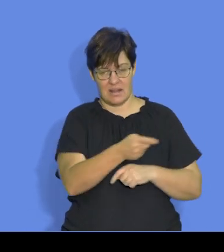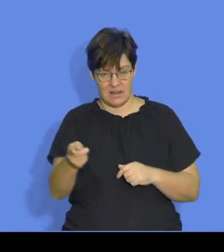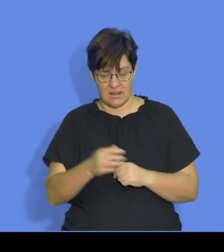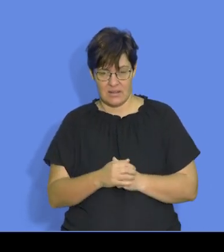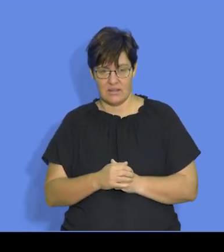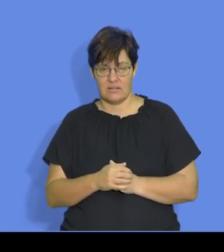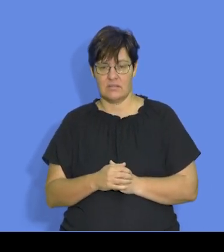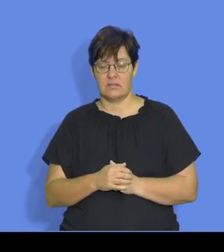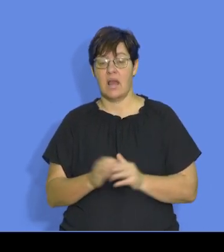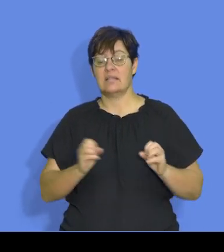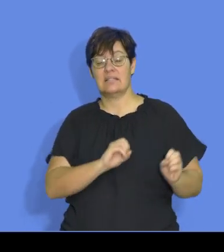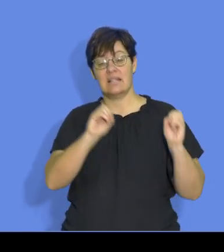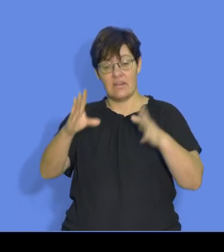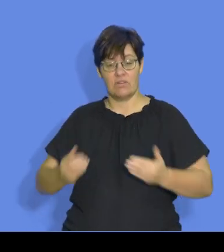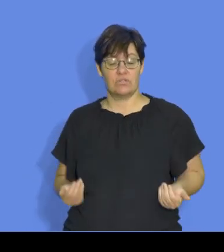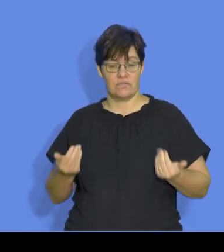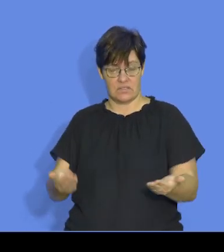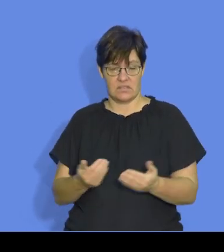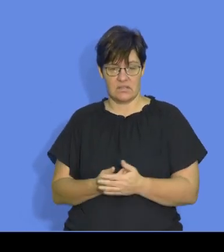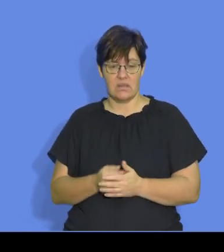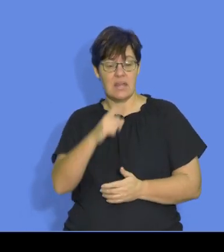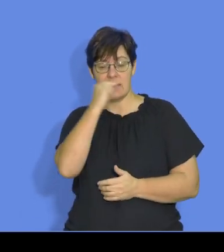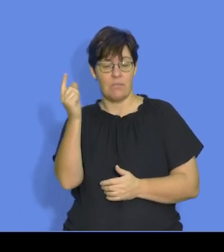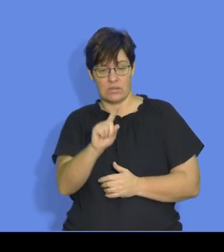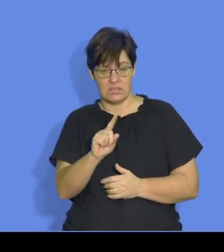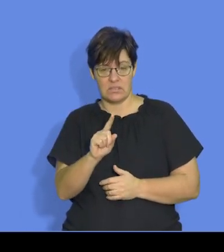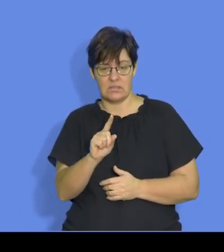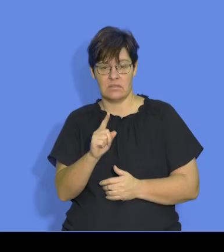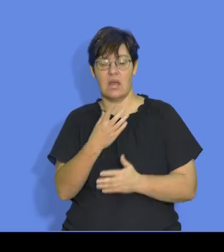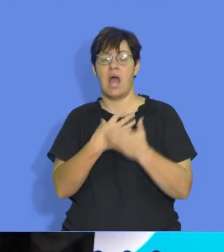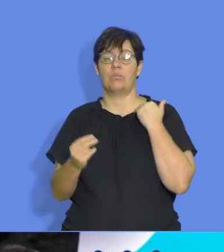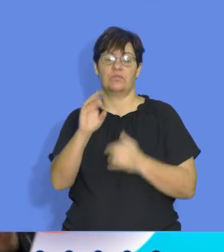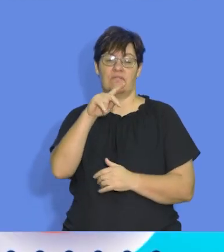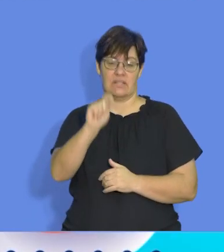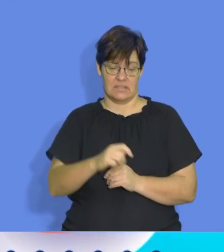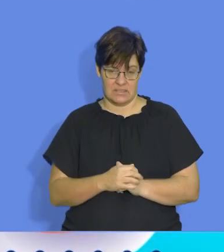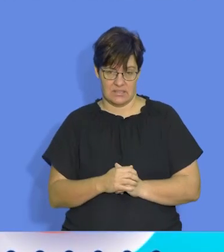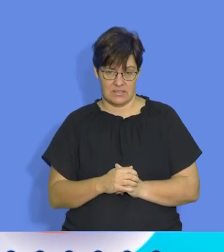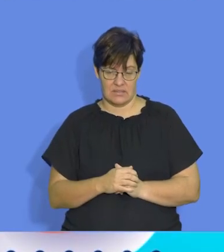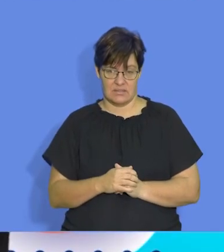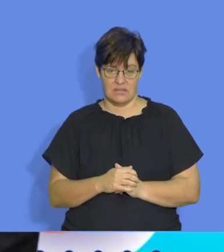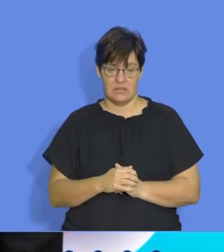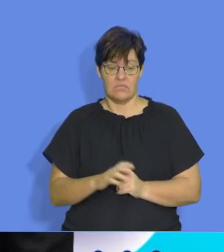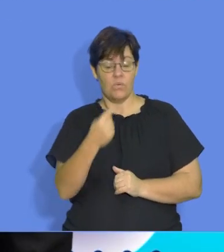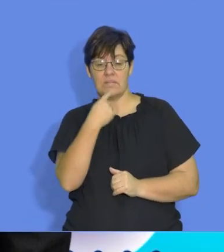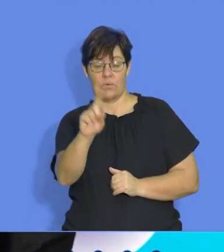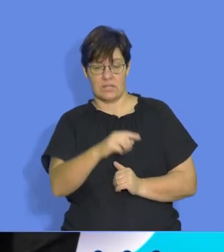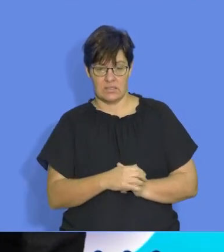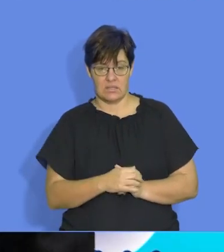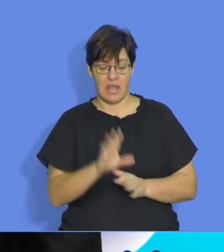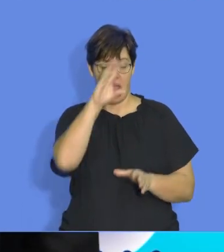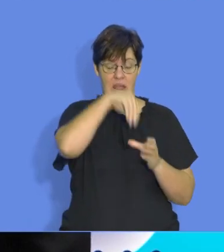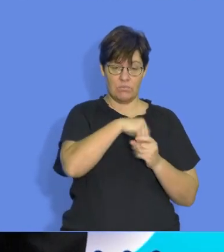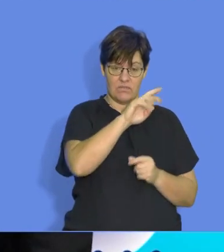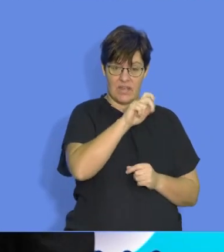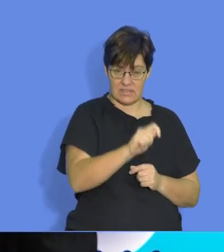the delivery of services is called output VAT. In other words, we said input VAT is a VAT